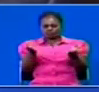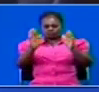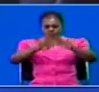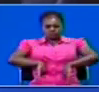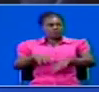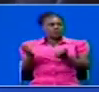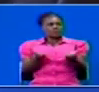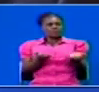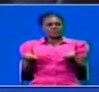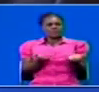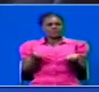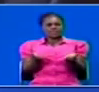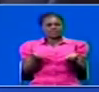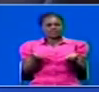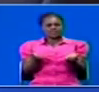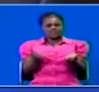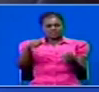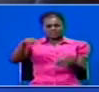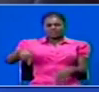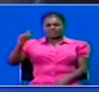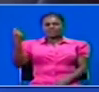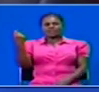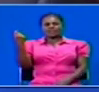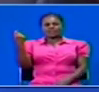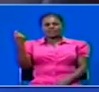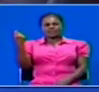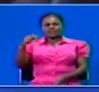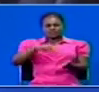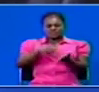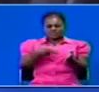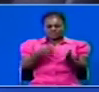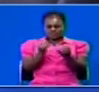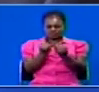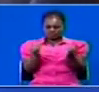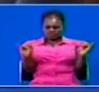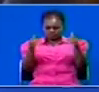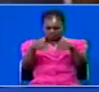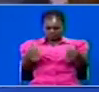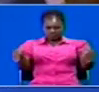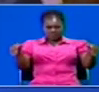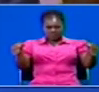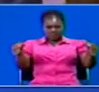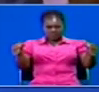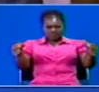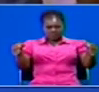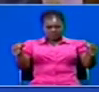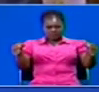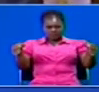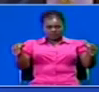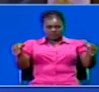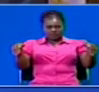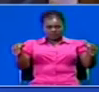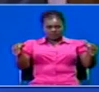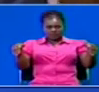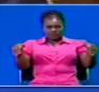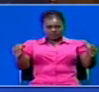of business and investment in Kenya. It means transparency in the prices of inputs. It means real